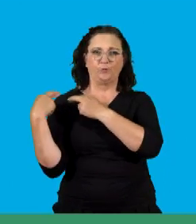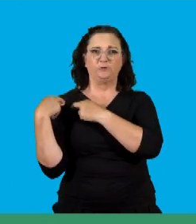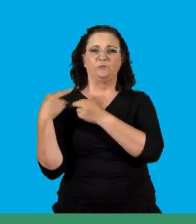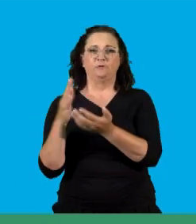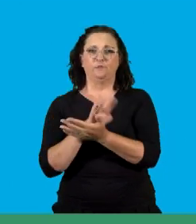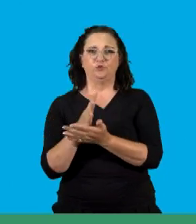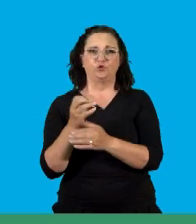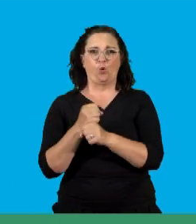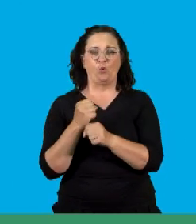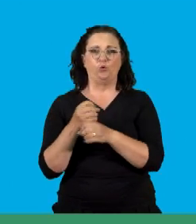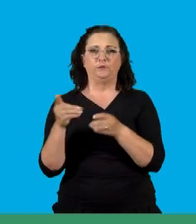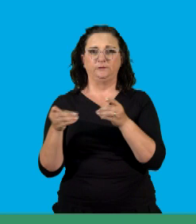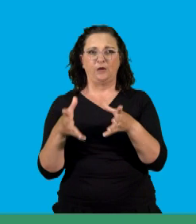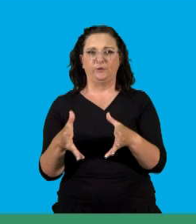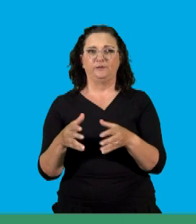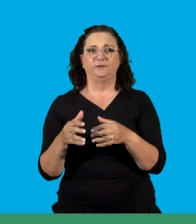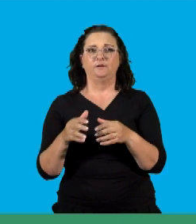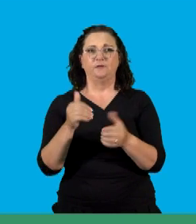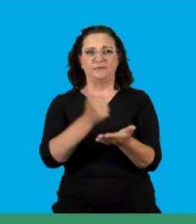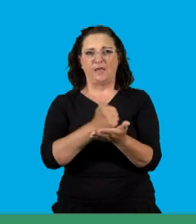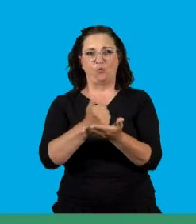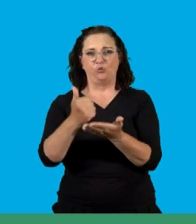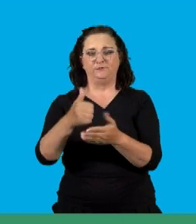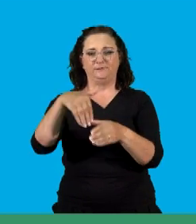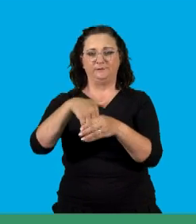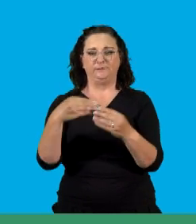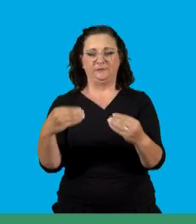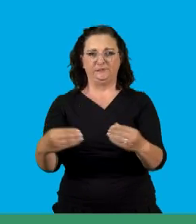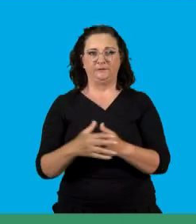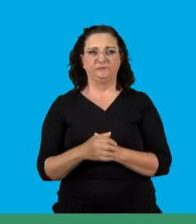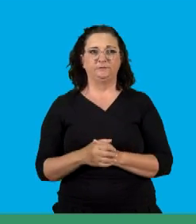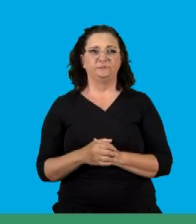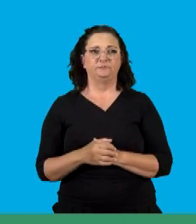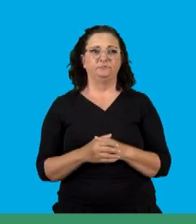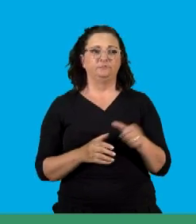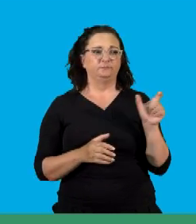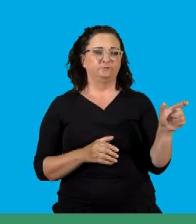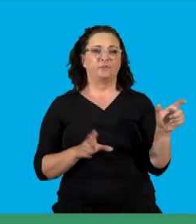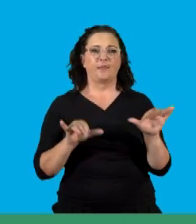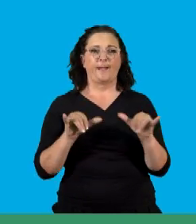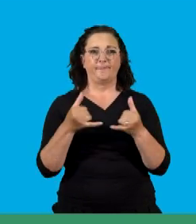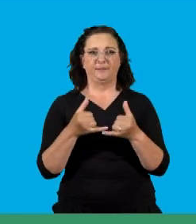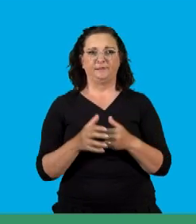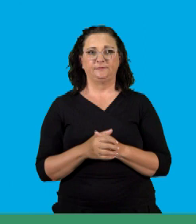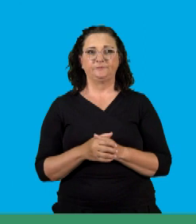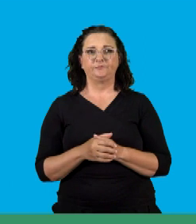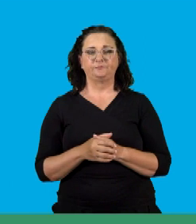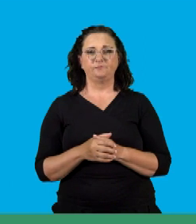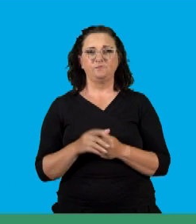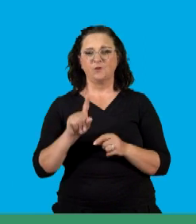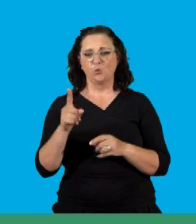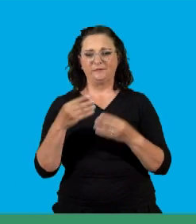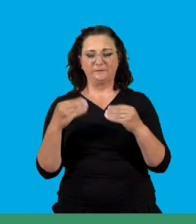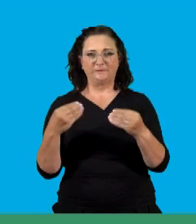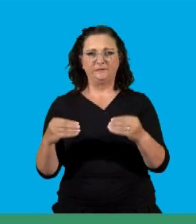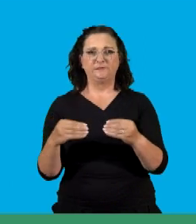of shareholders, directors, and other stakeholders within the business. We had the term company, a type of